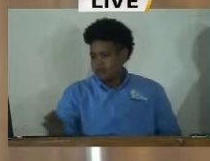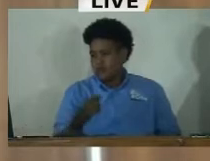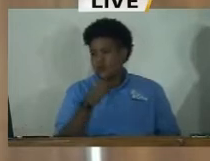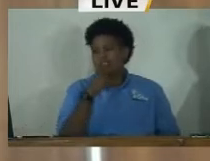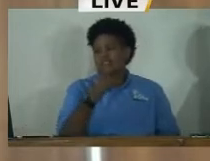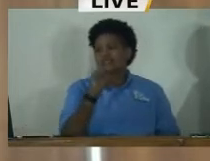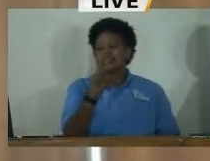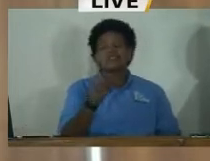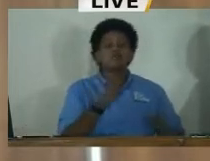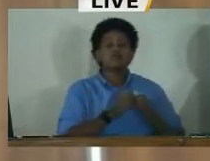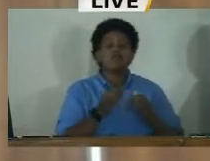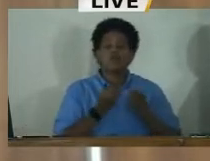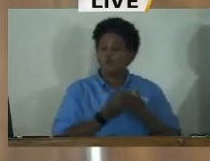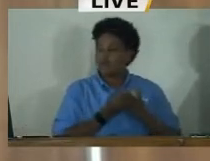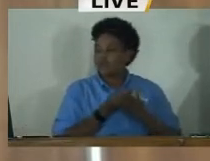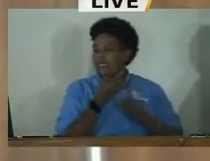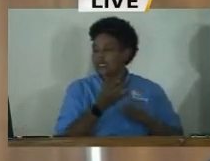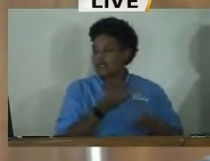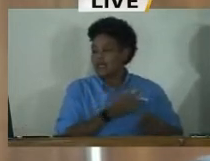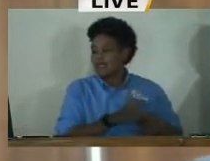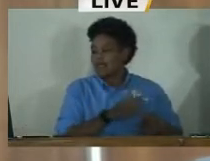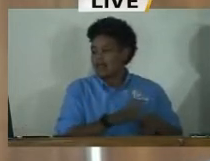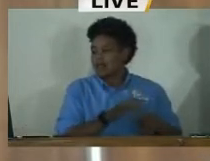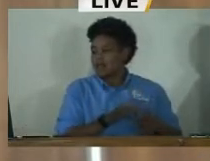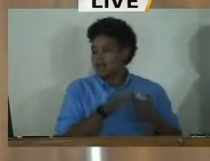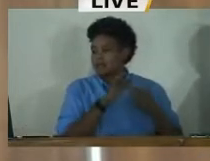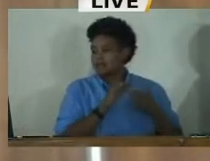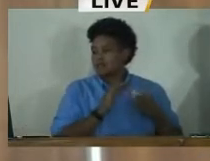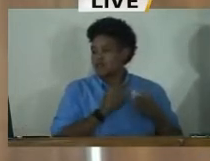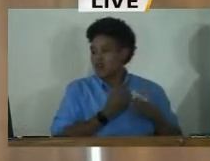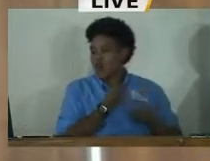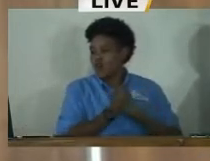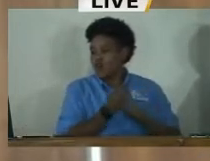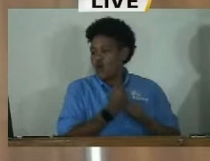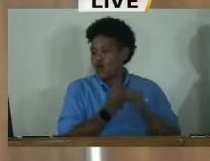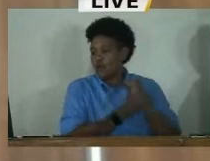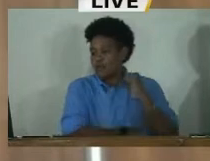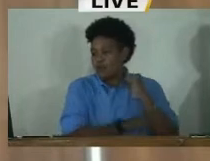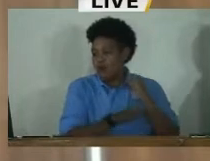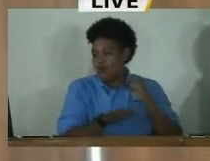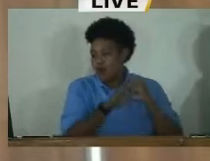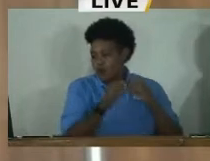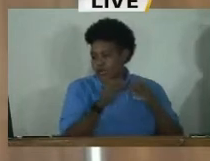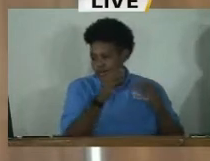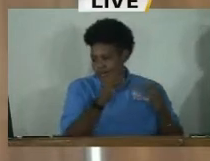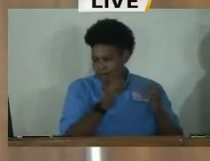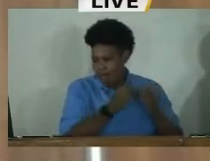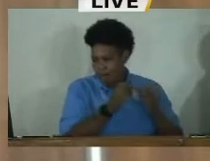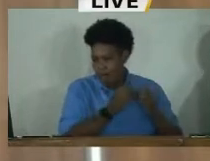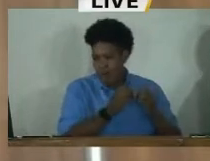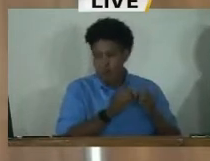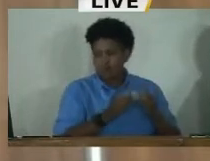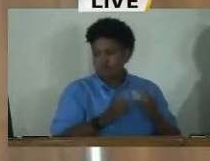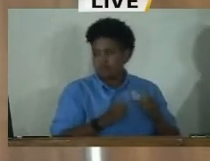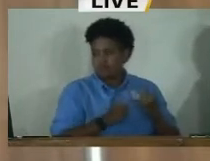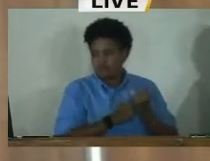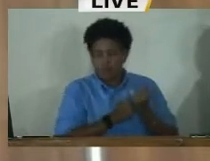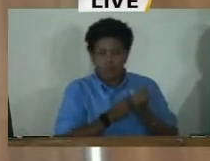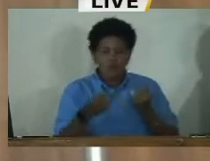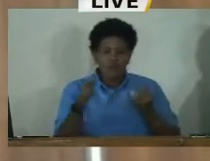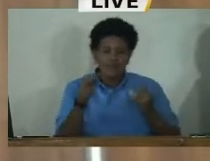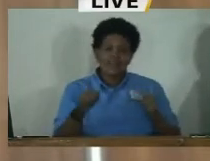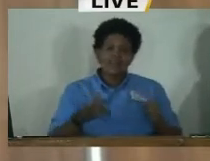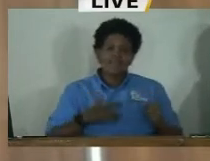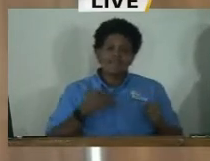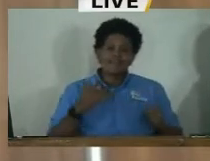fiscal space made available, especially to our working poor, to give them more breathing room so that they can feel